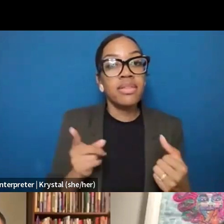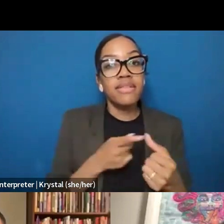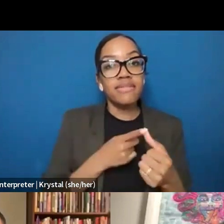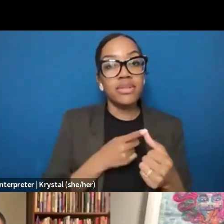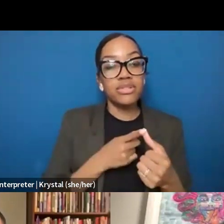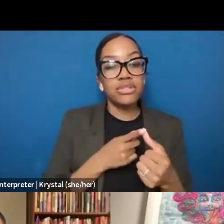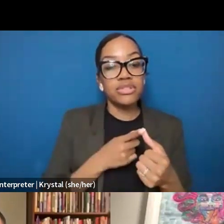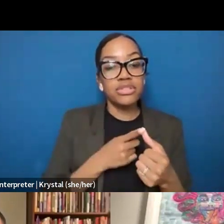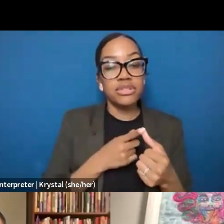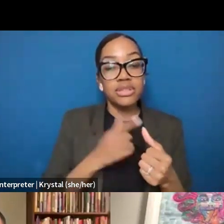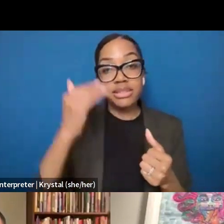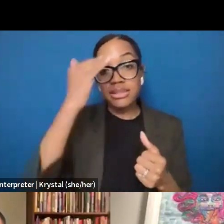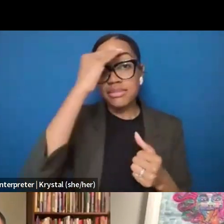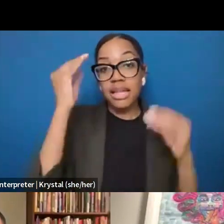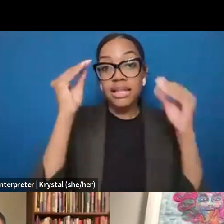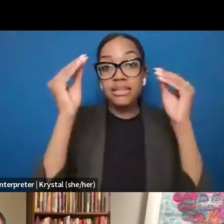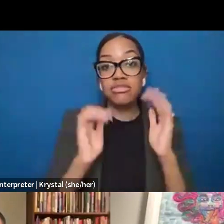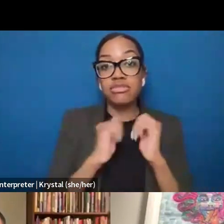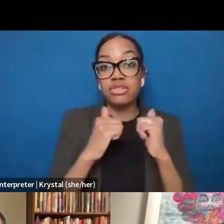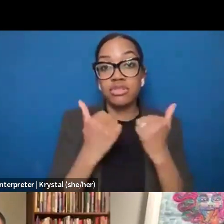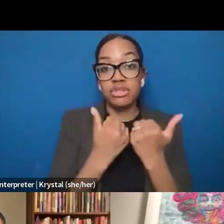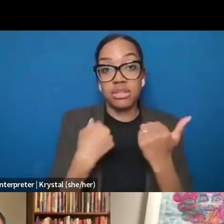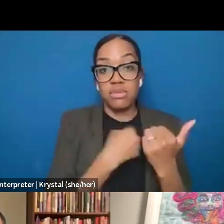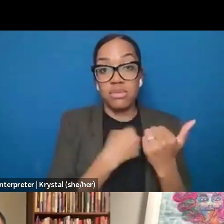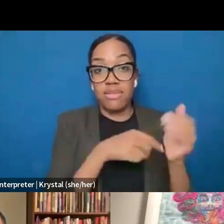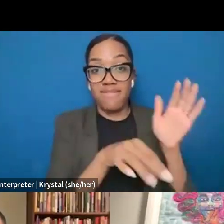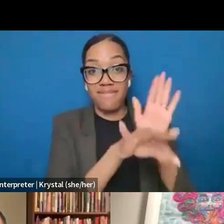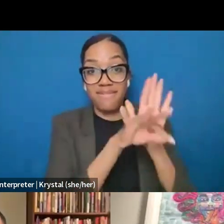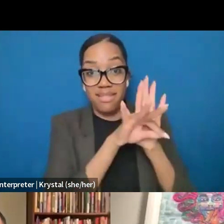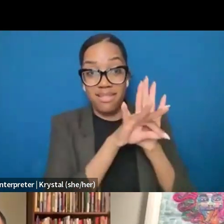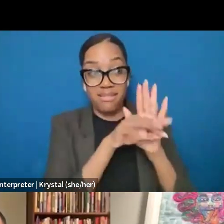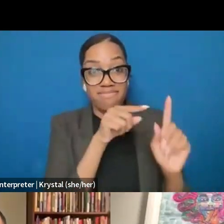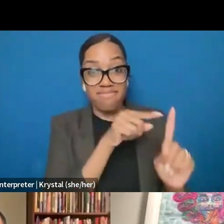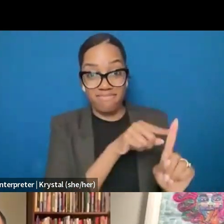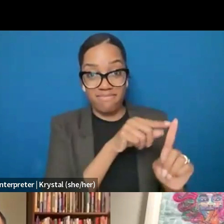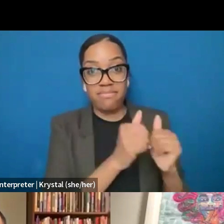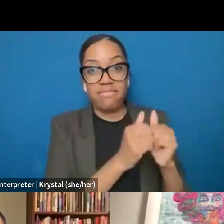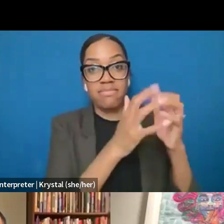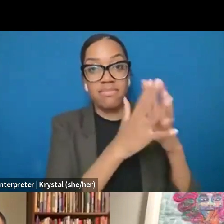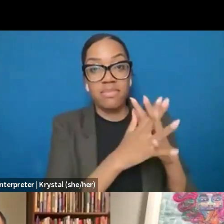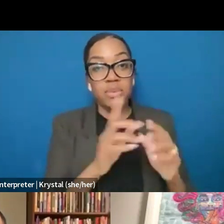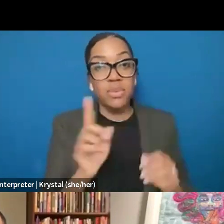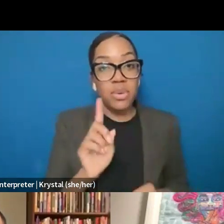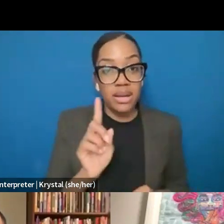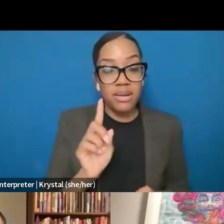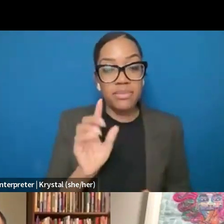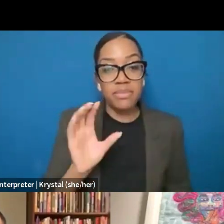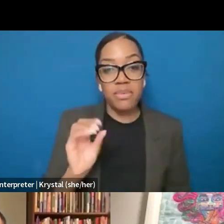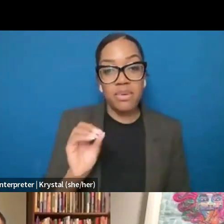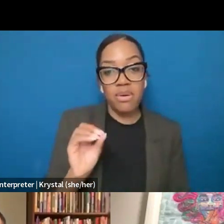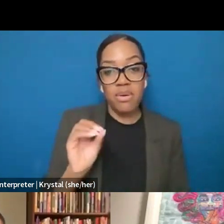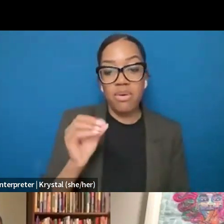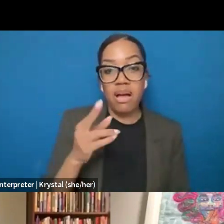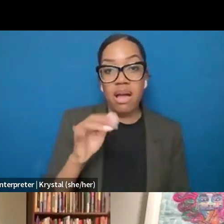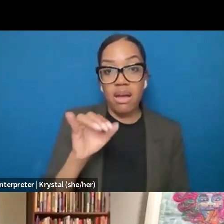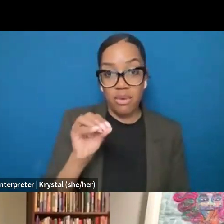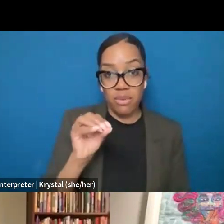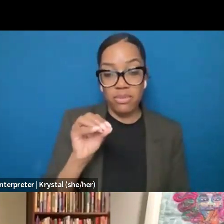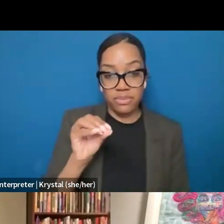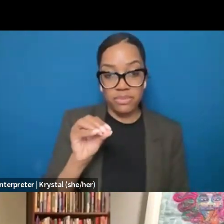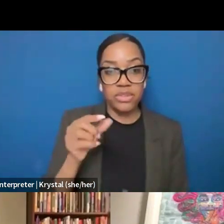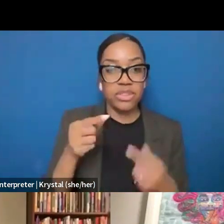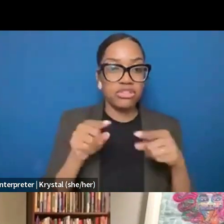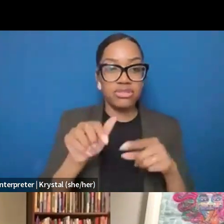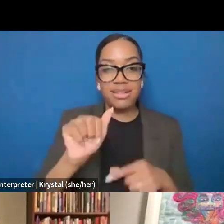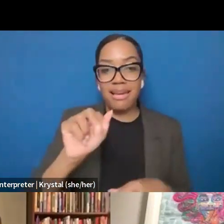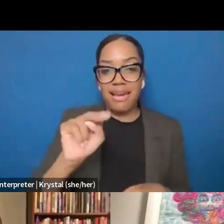Teacher Association that we have accounted for emerges in Ohio, in the antebellum era, right? But these